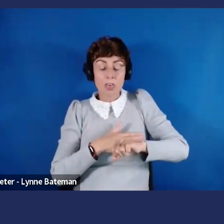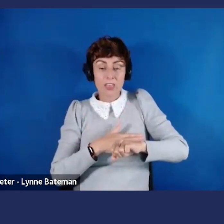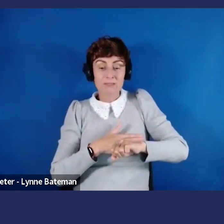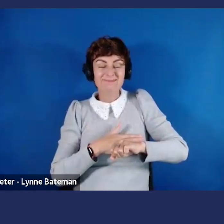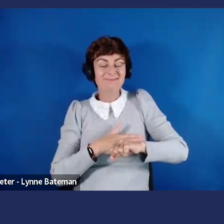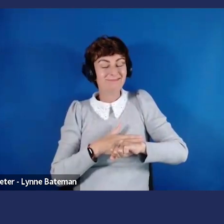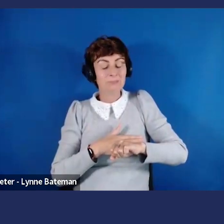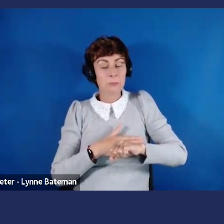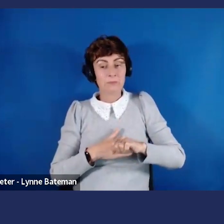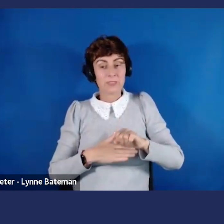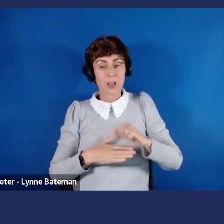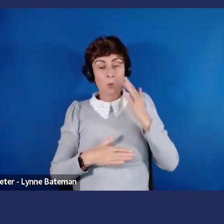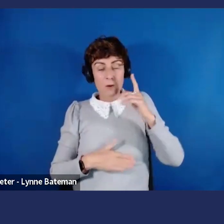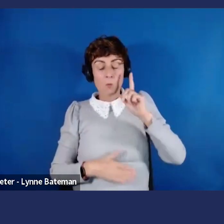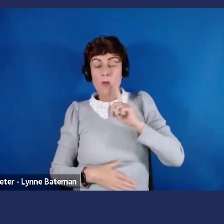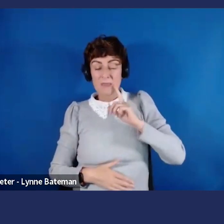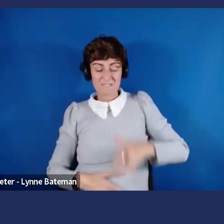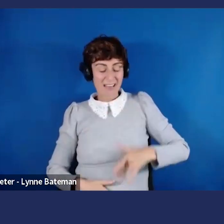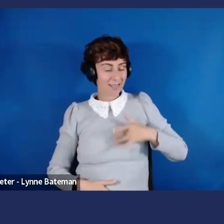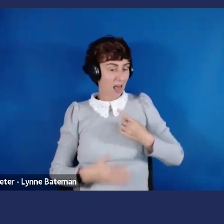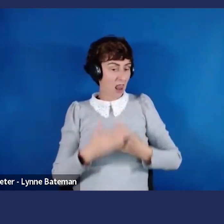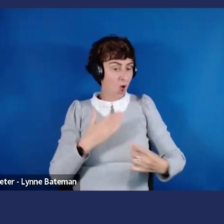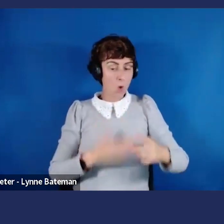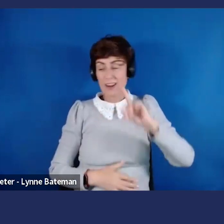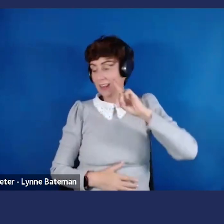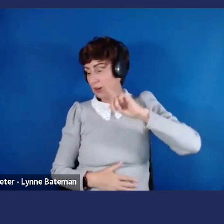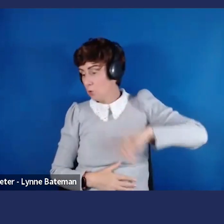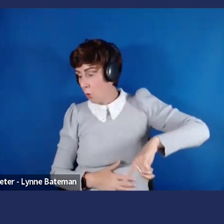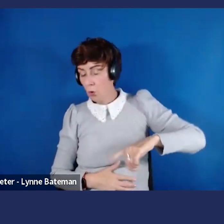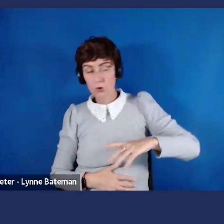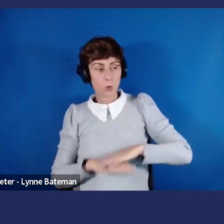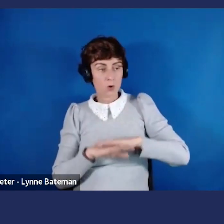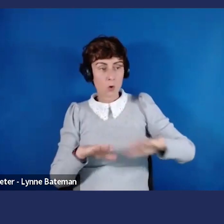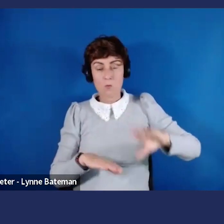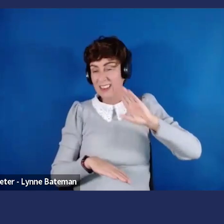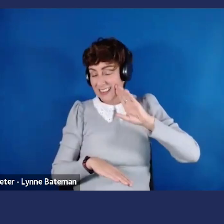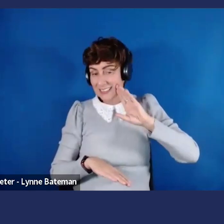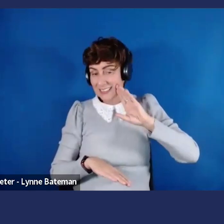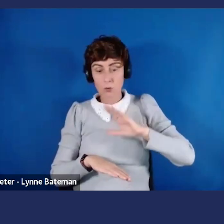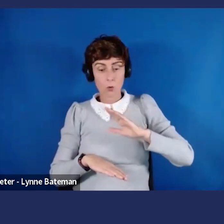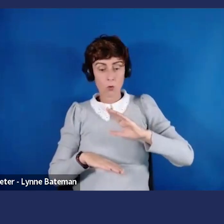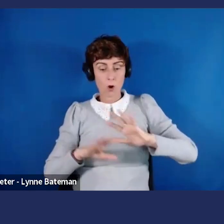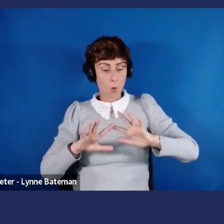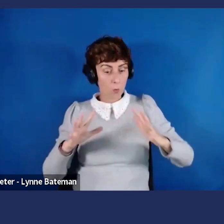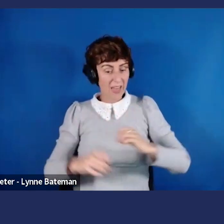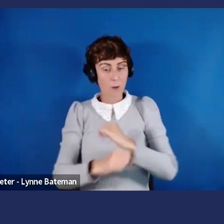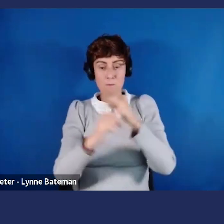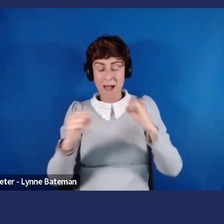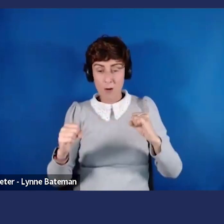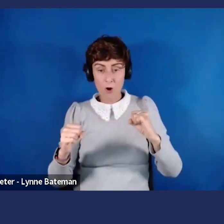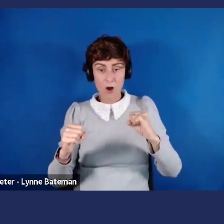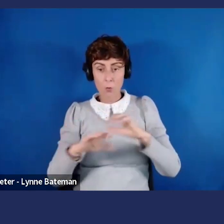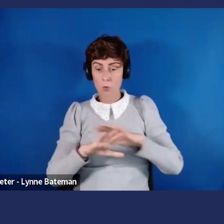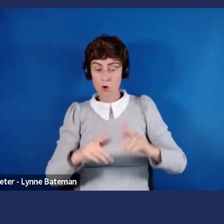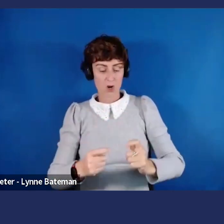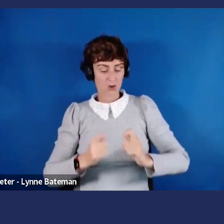felt alone, or they didn't feel listened to, or they felt ignored or powerless or dehumanized,